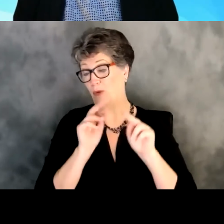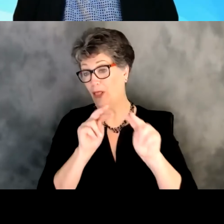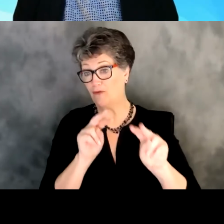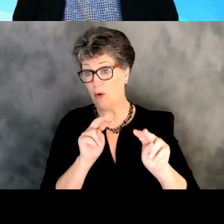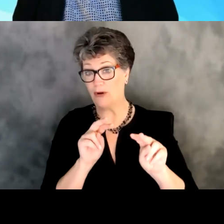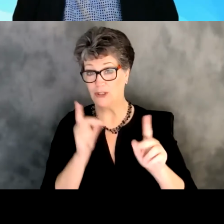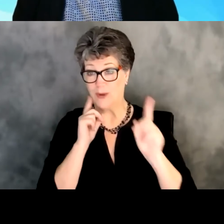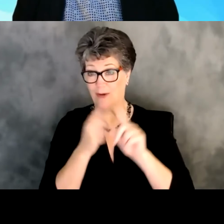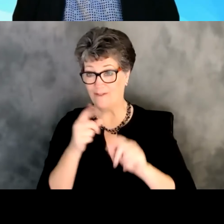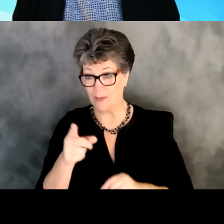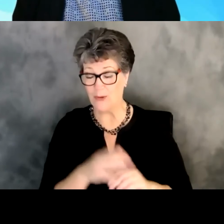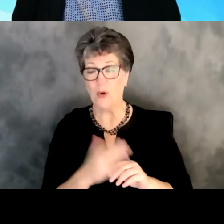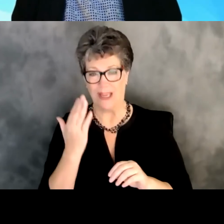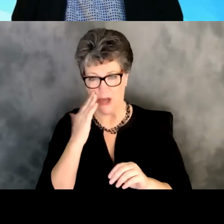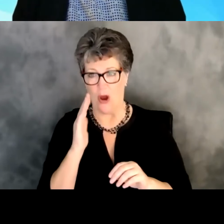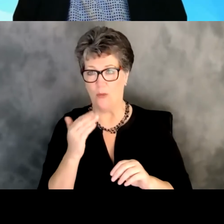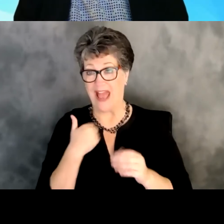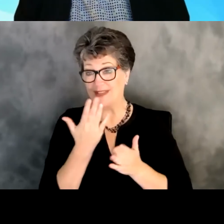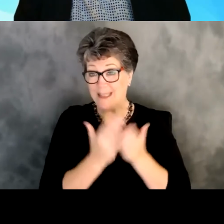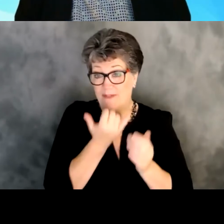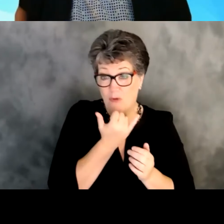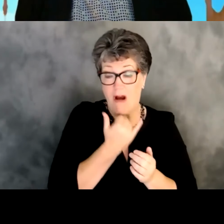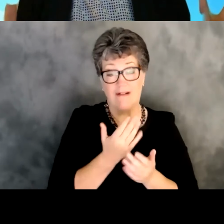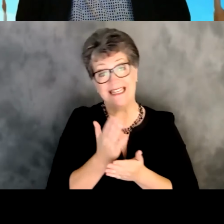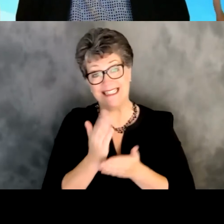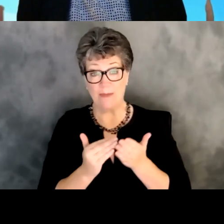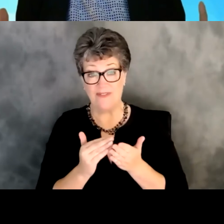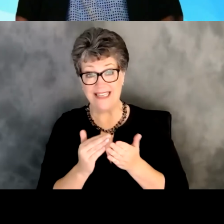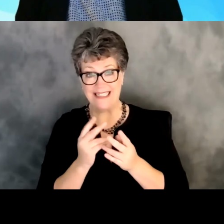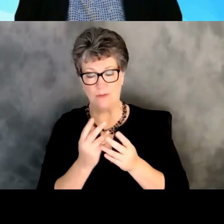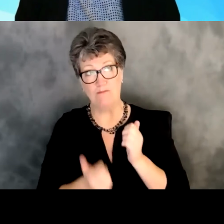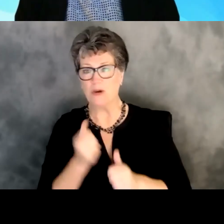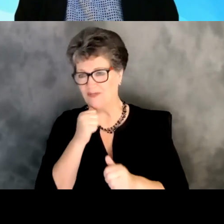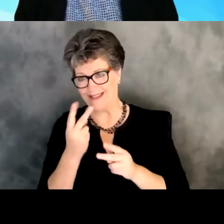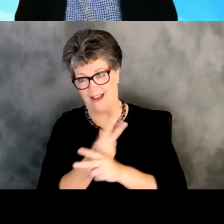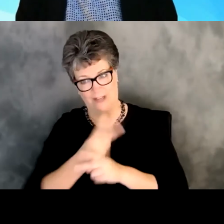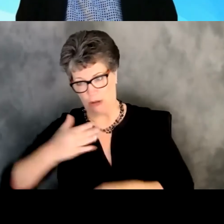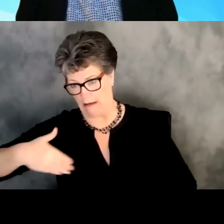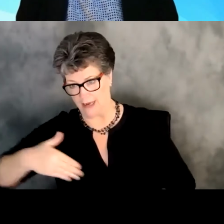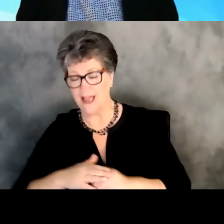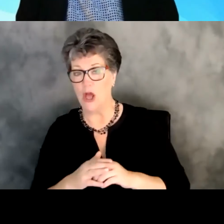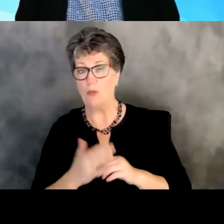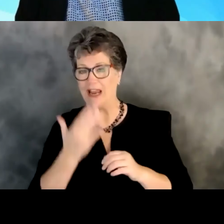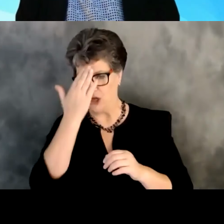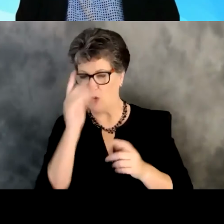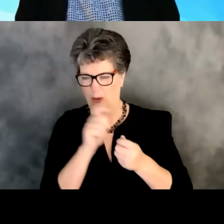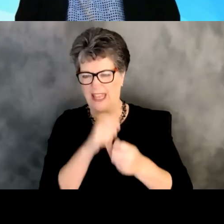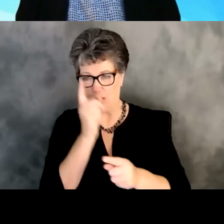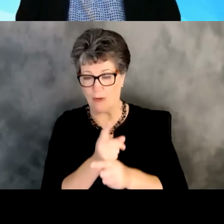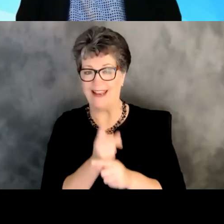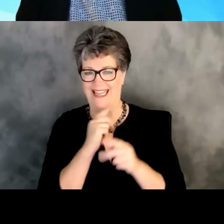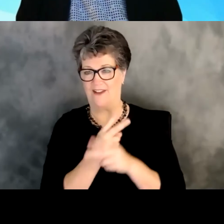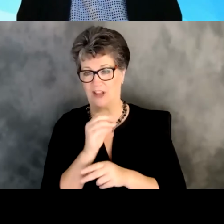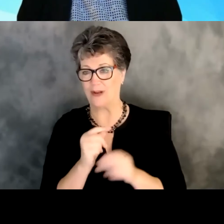to hearing from you. We know we got some of it wrong. We know we've got some of it not figured out, most of it not figured out yet, but we know we'll get it right and get it figured